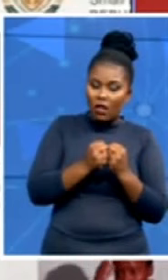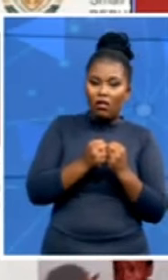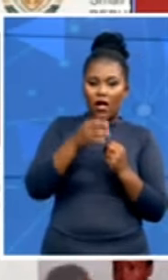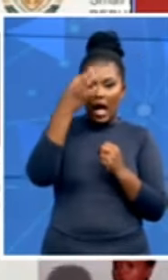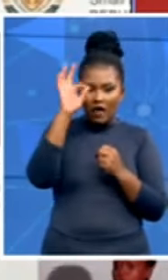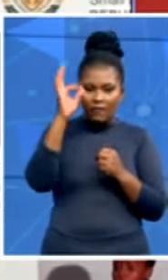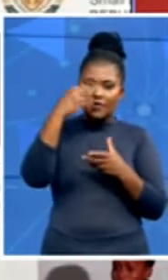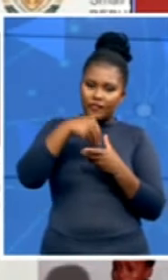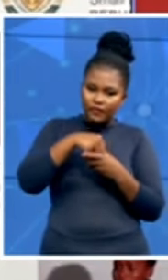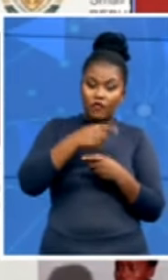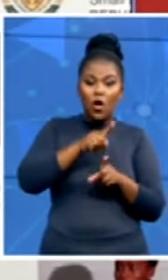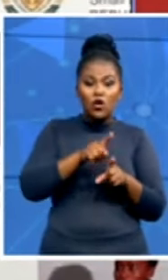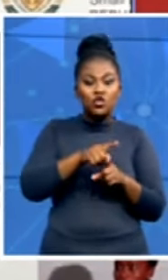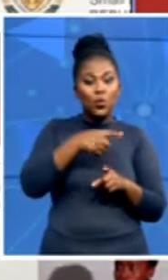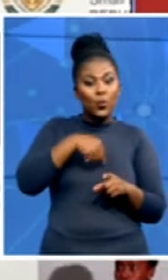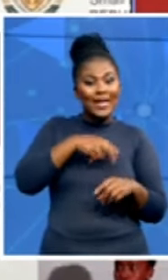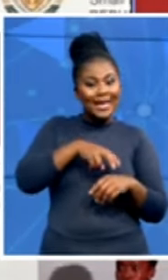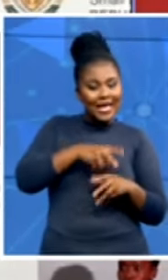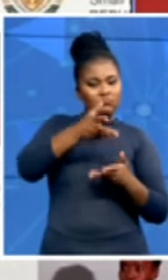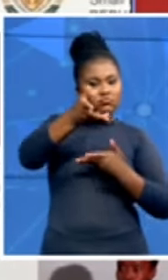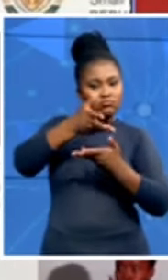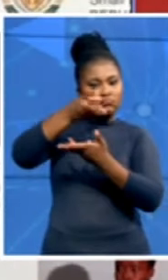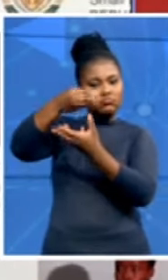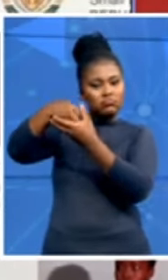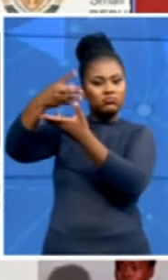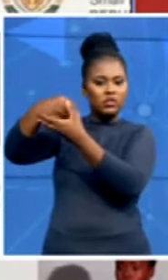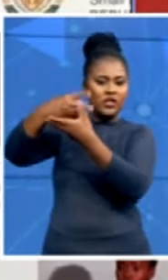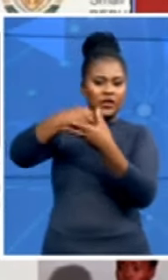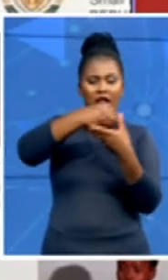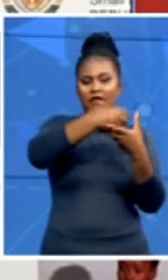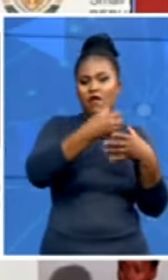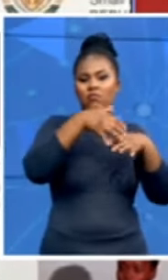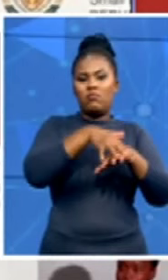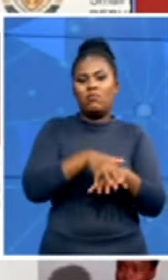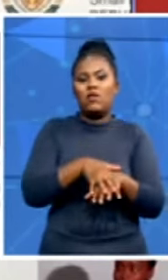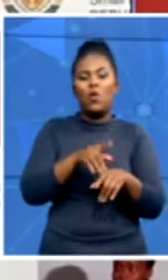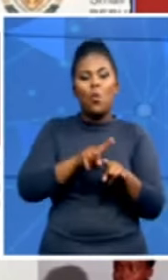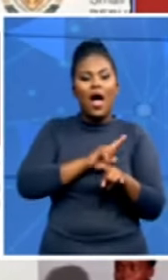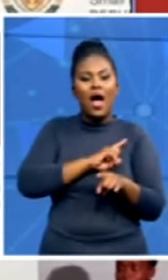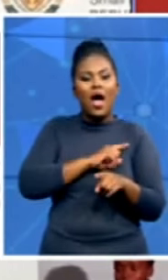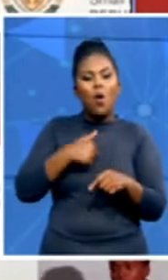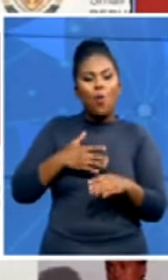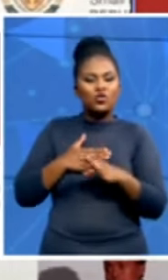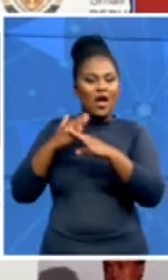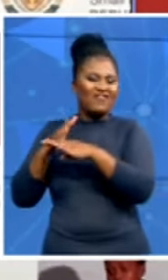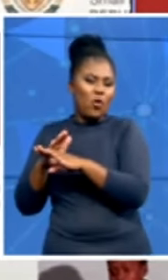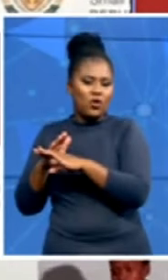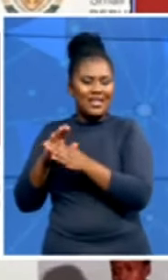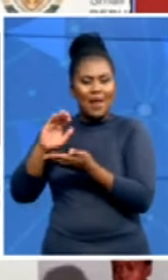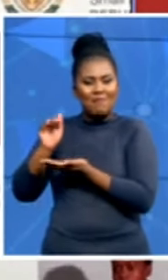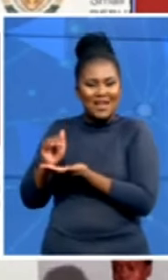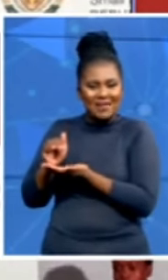coordinated in order to also try to avoid or minimize the misuse of the state resources,